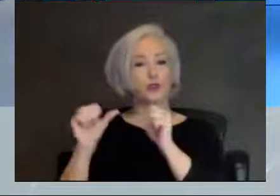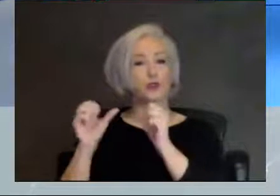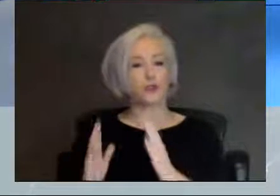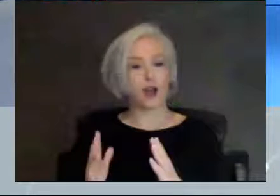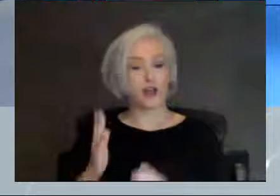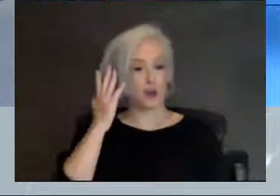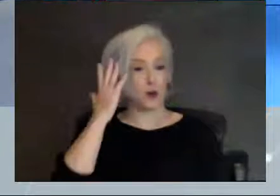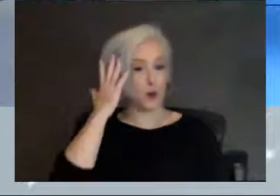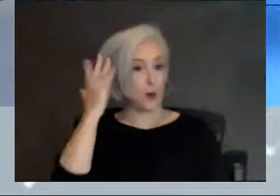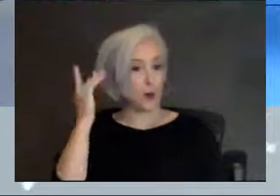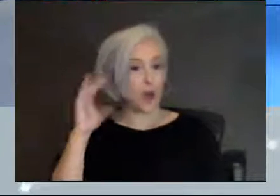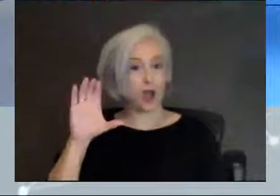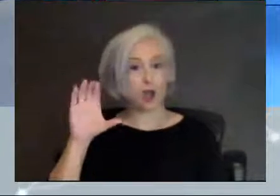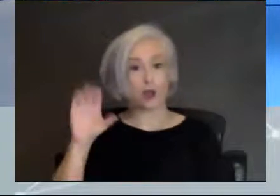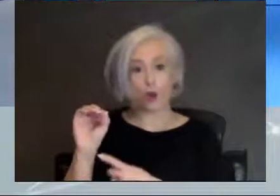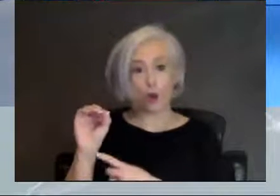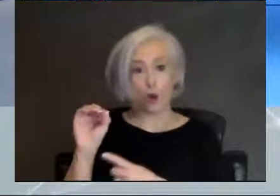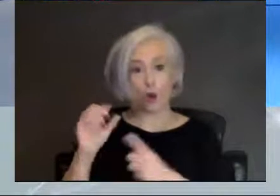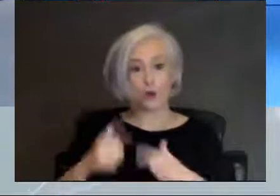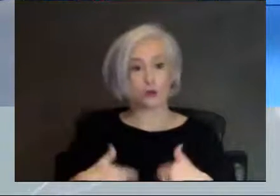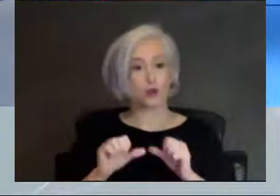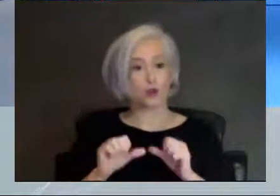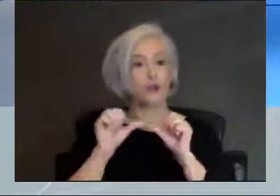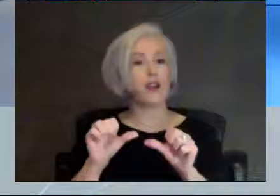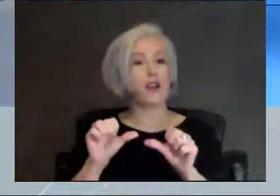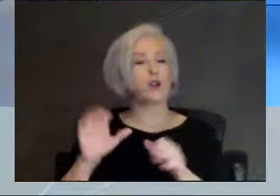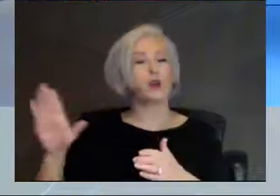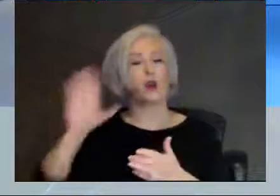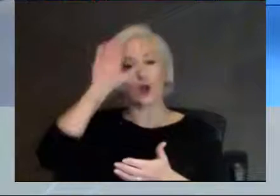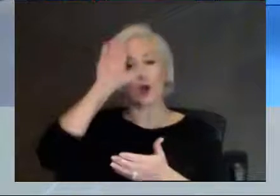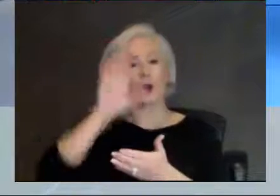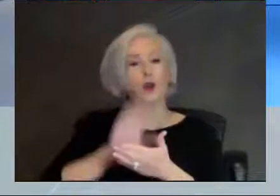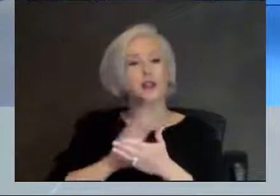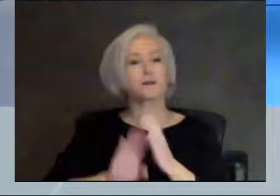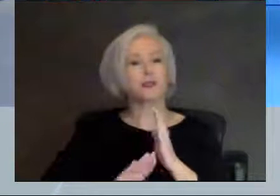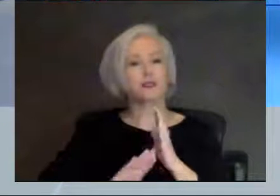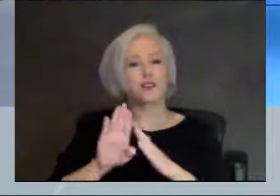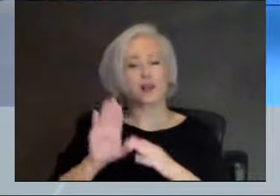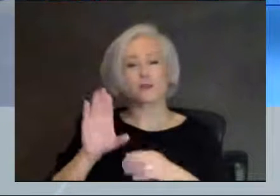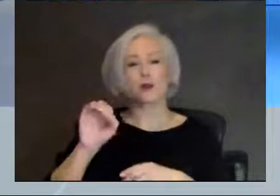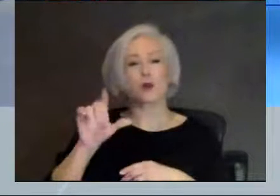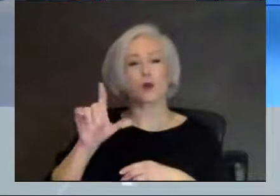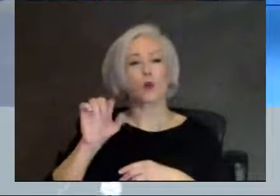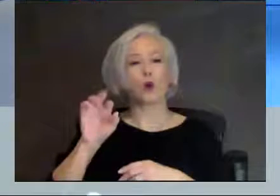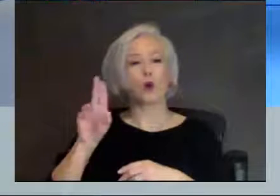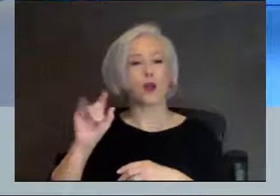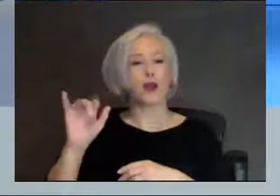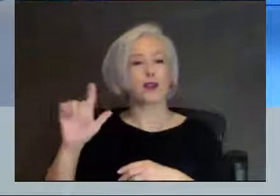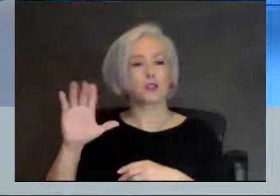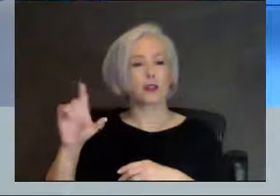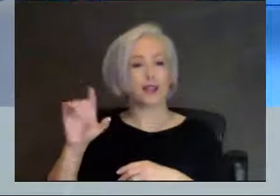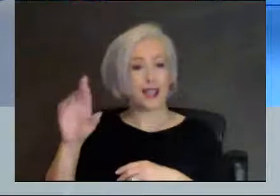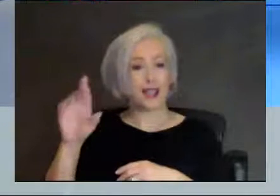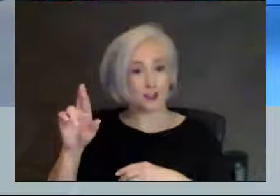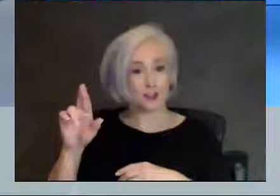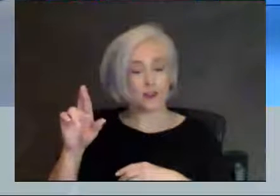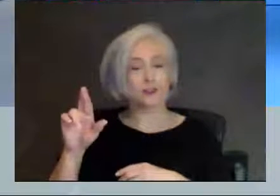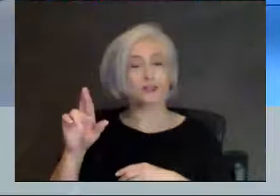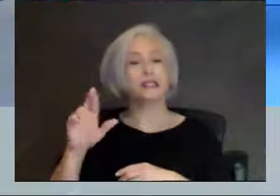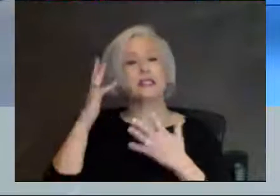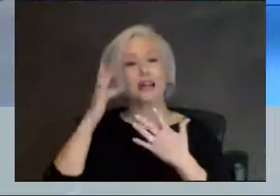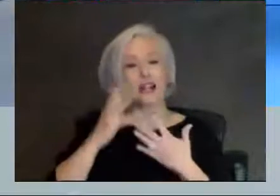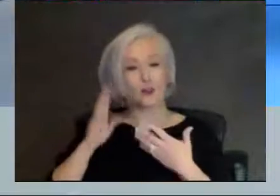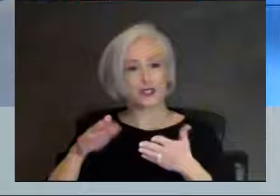passed away from colorectal cancer. Kathy is also a member of our patient research advocacy